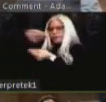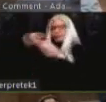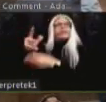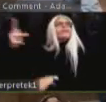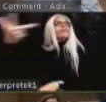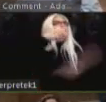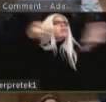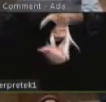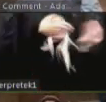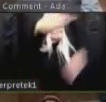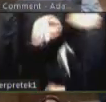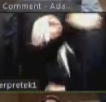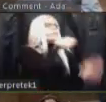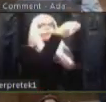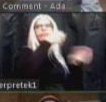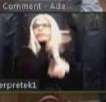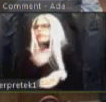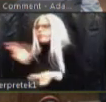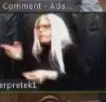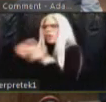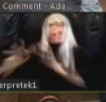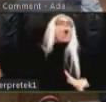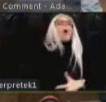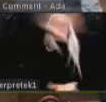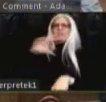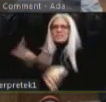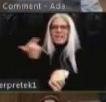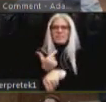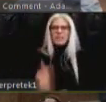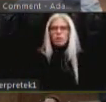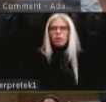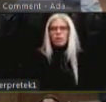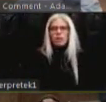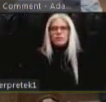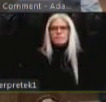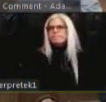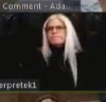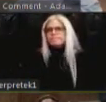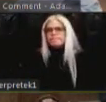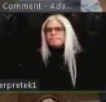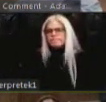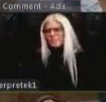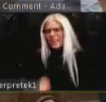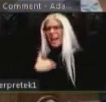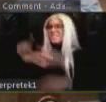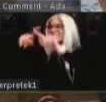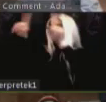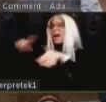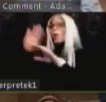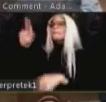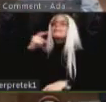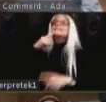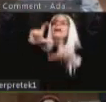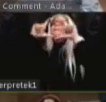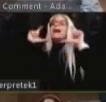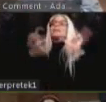all over town, all along their routes. There's a sign on the buses that say mask required.